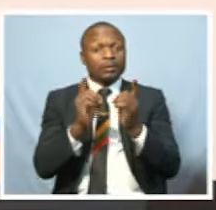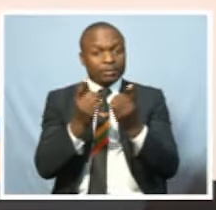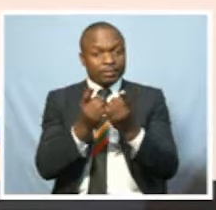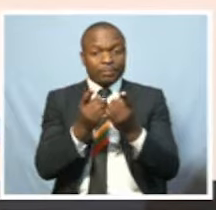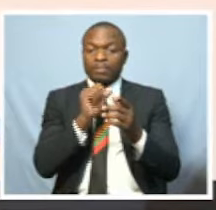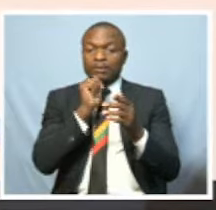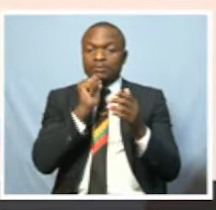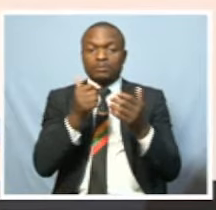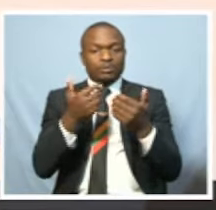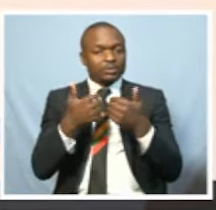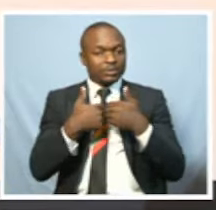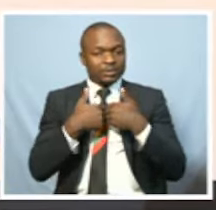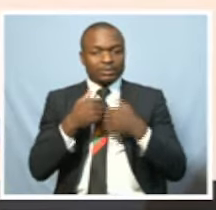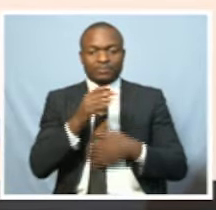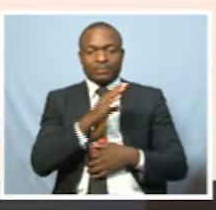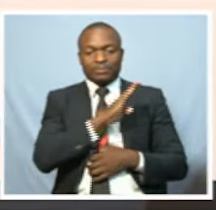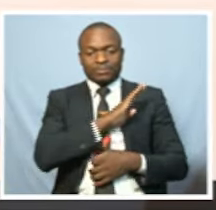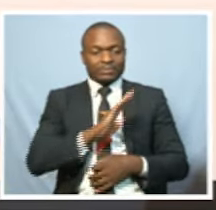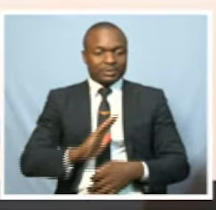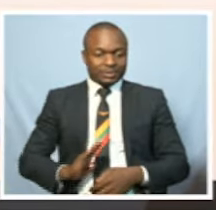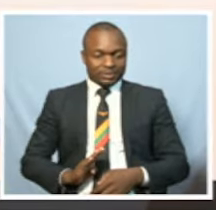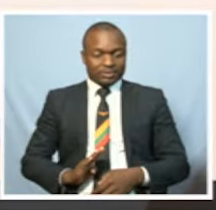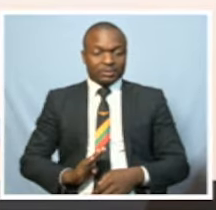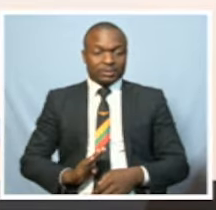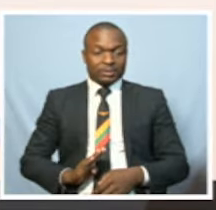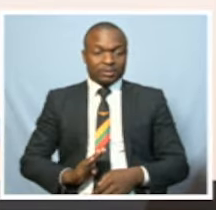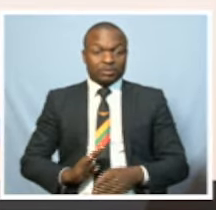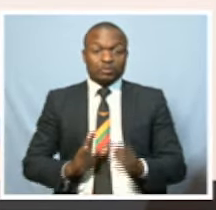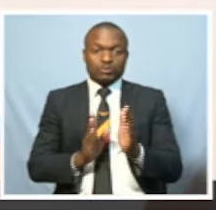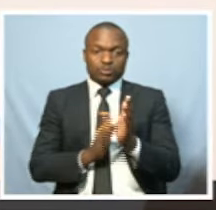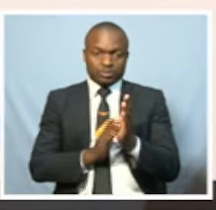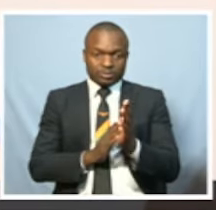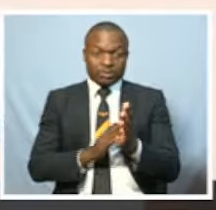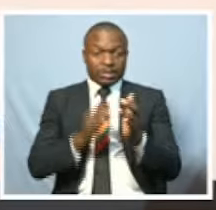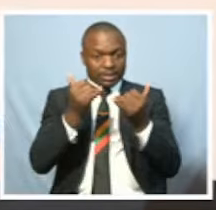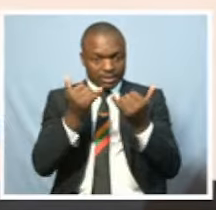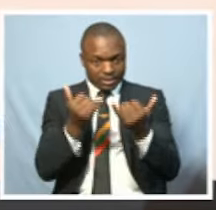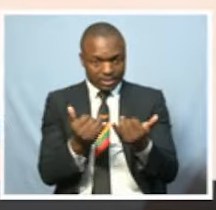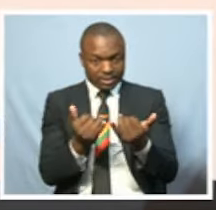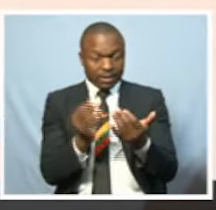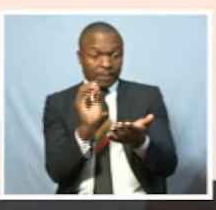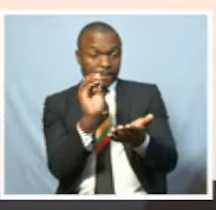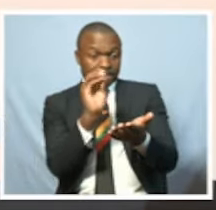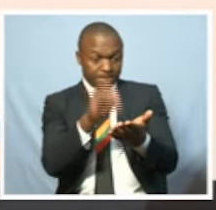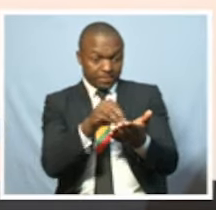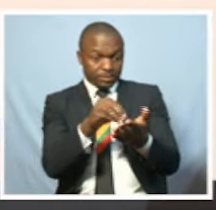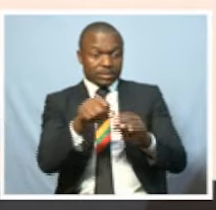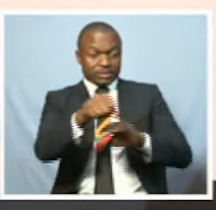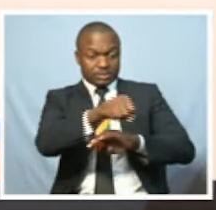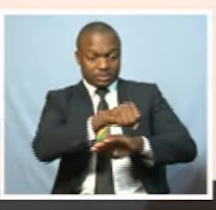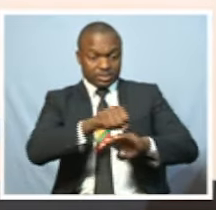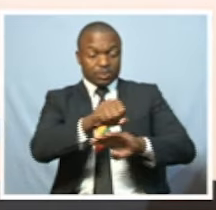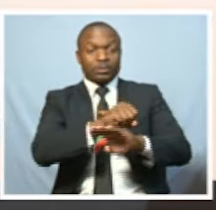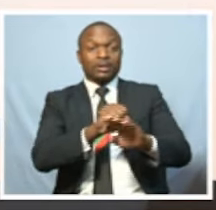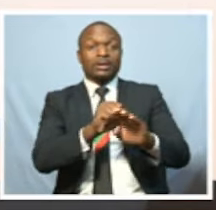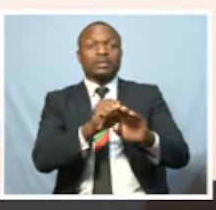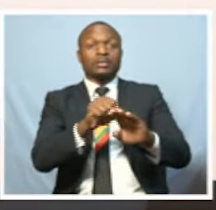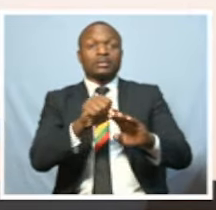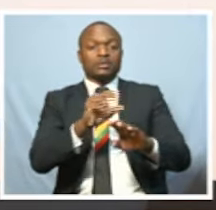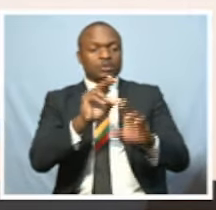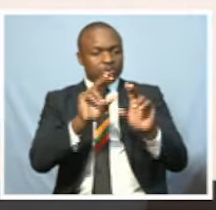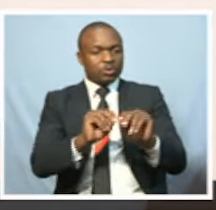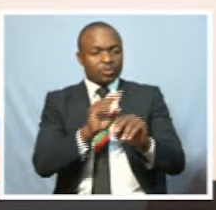no boarding. It says there's no boarding school. So now we want to insert the word secondary. Secondary. No